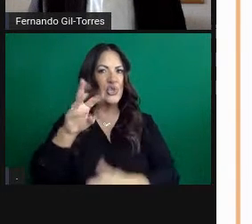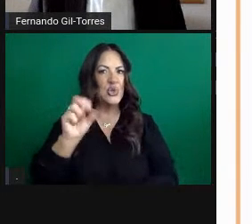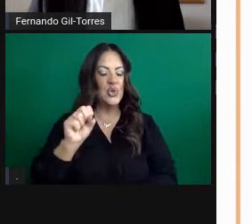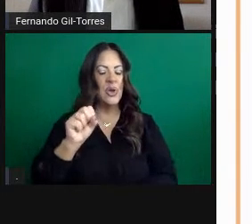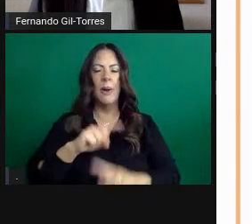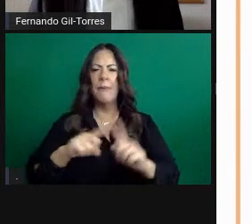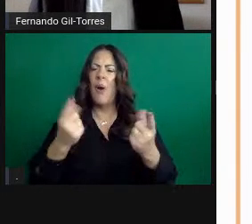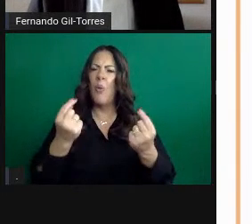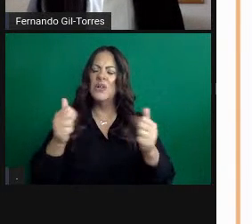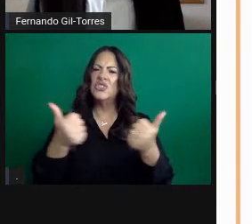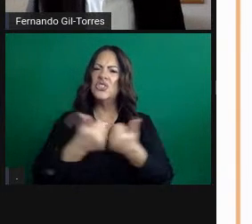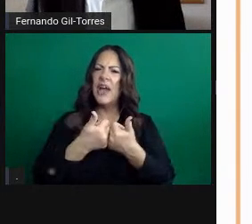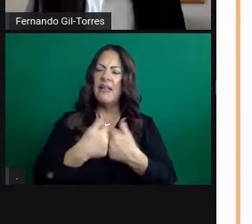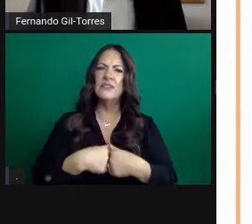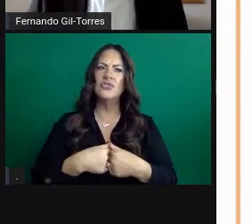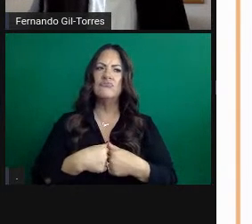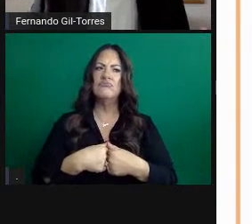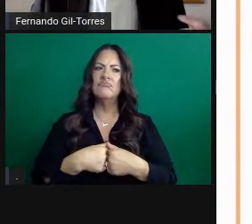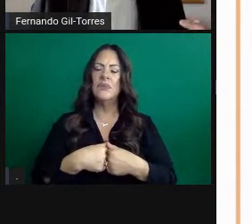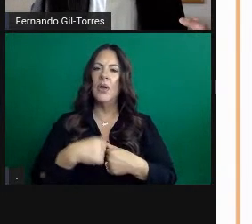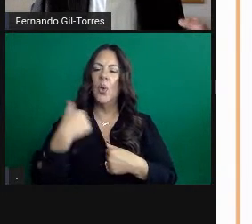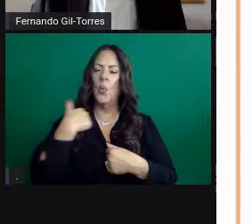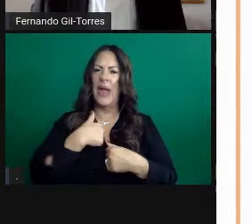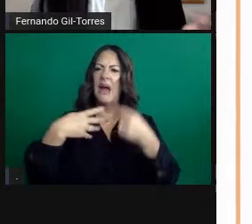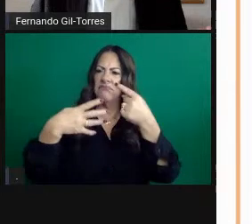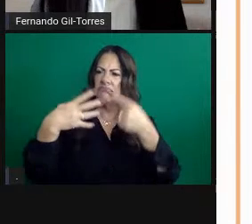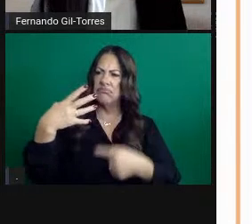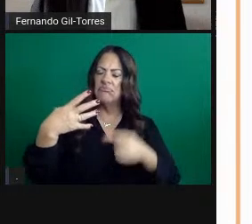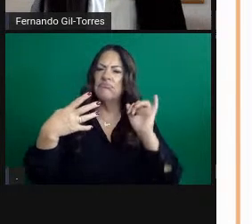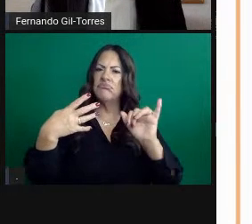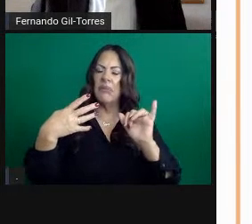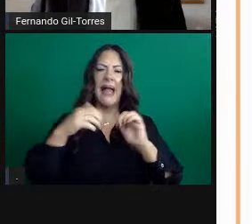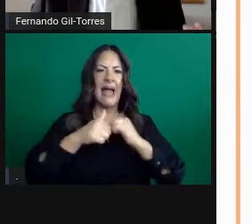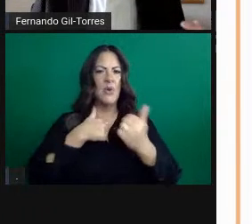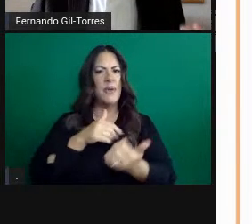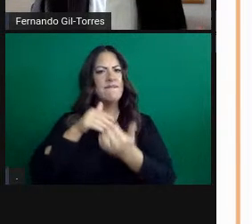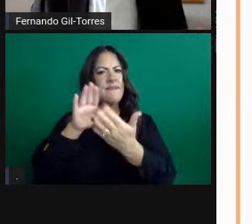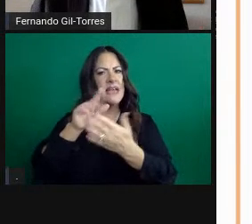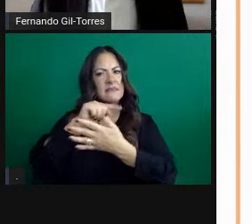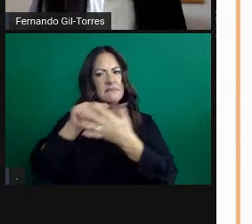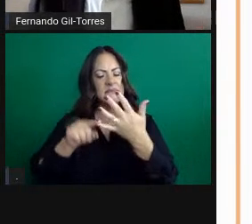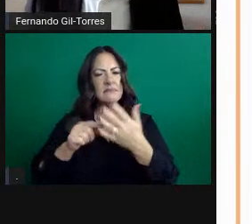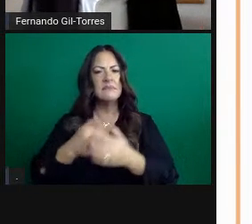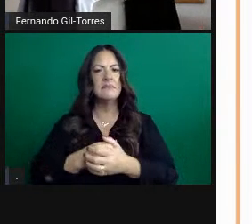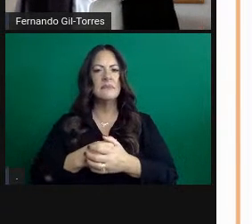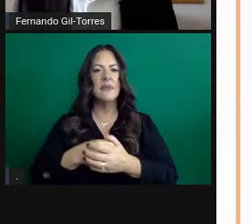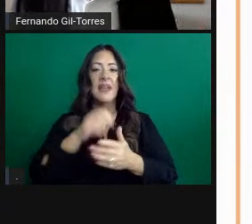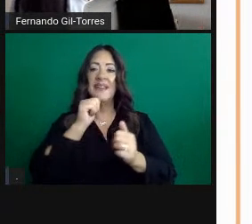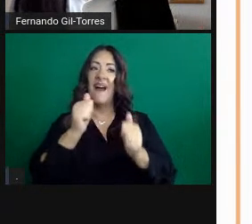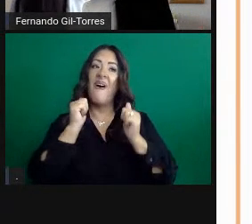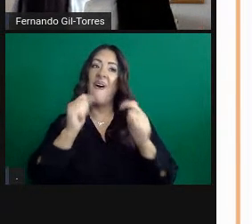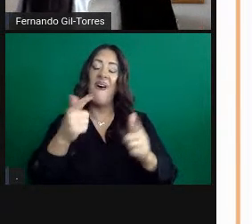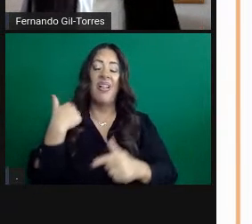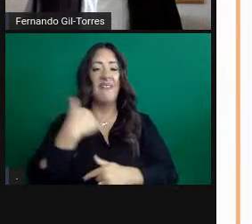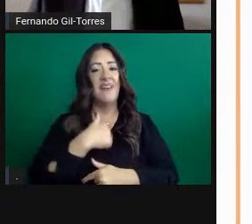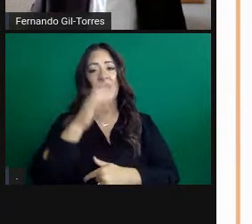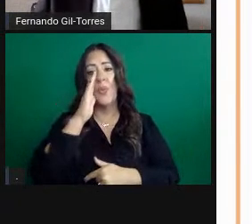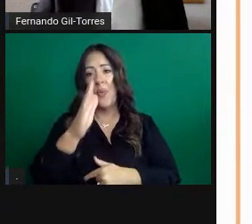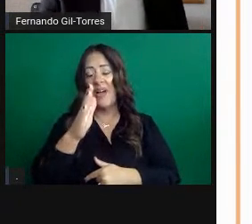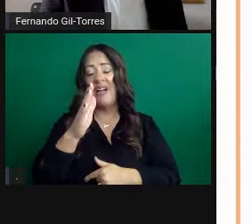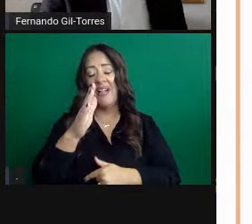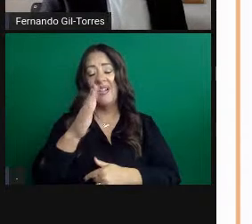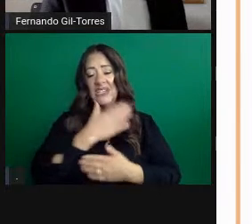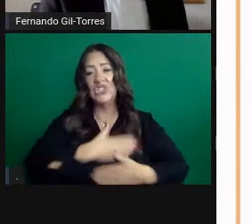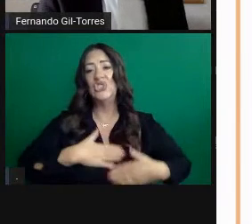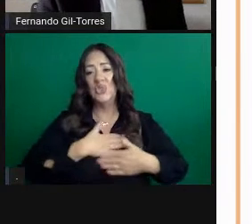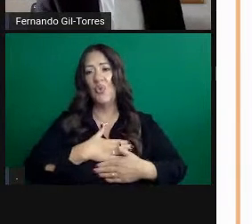plan intends to address is that not all of us enjoy this life expectancy. It